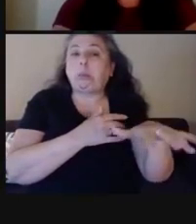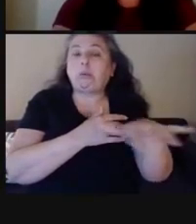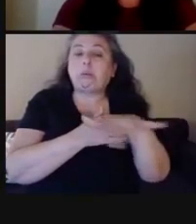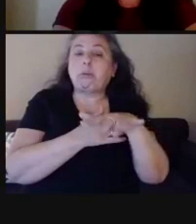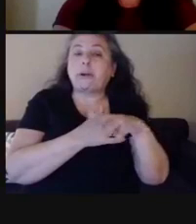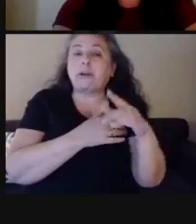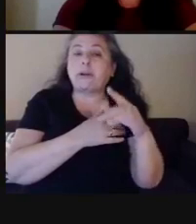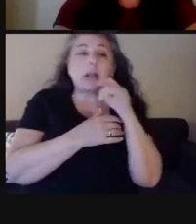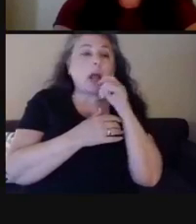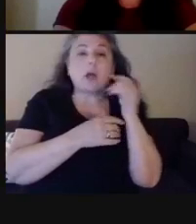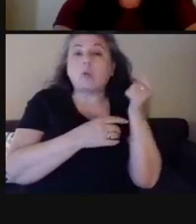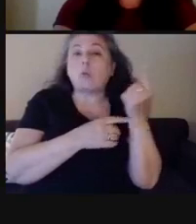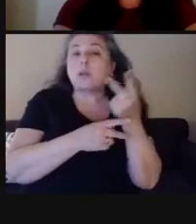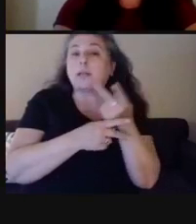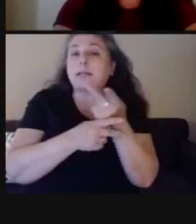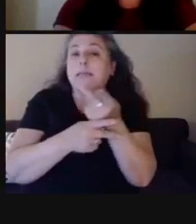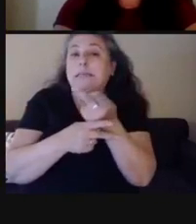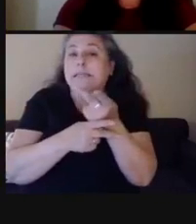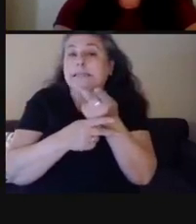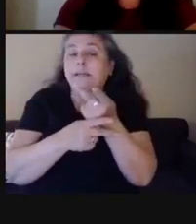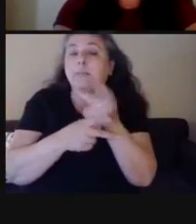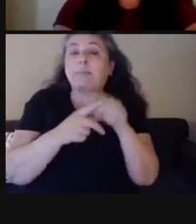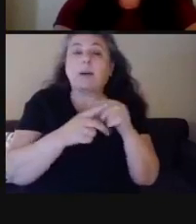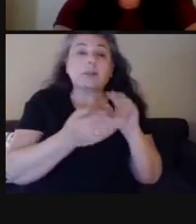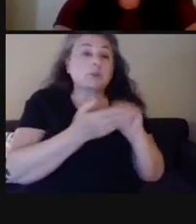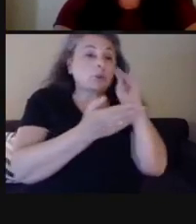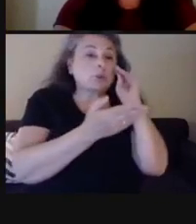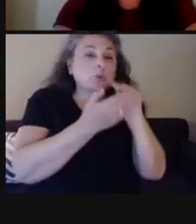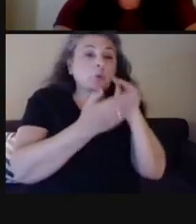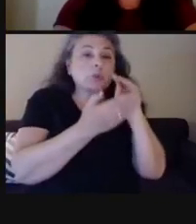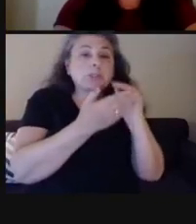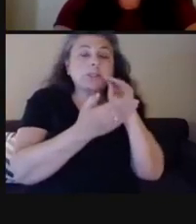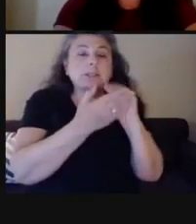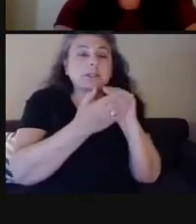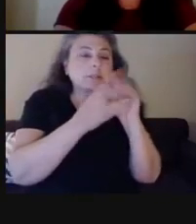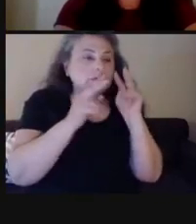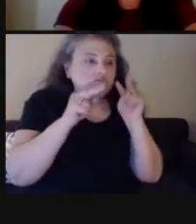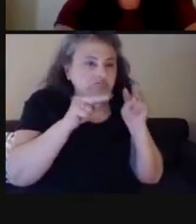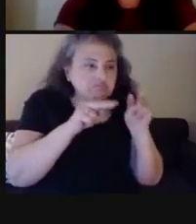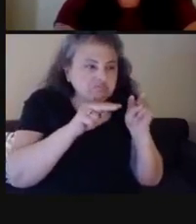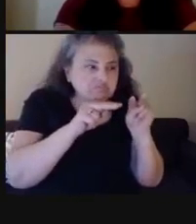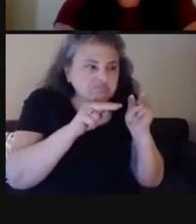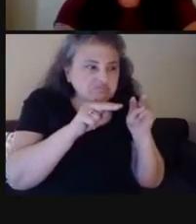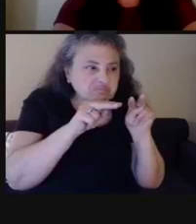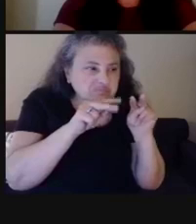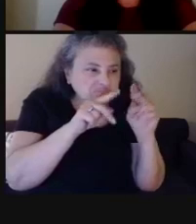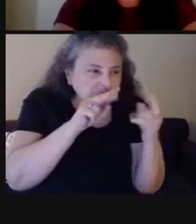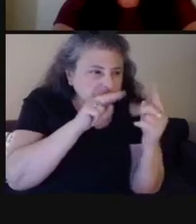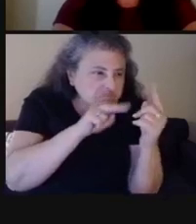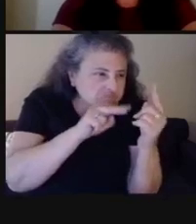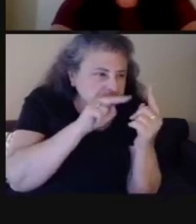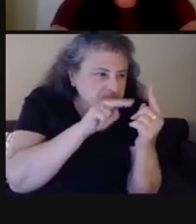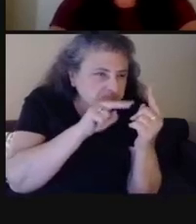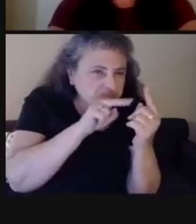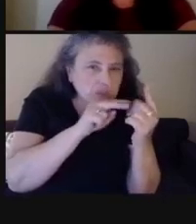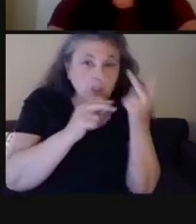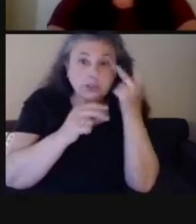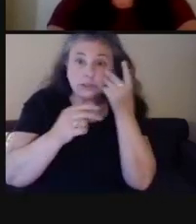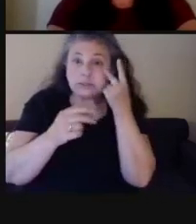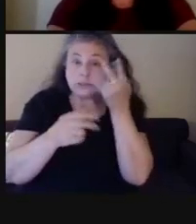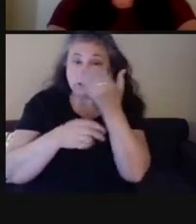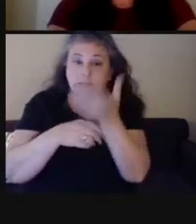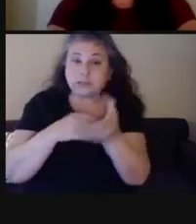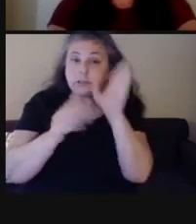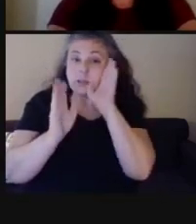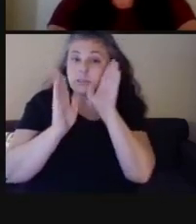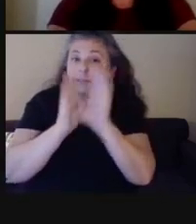just stewarding, but we are students of them, learning from them through close observation. What you're looking at right now is an